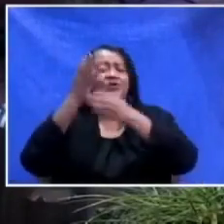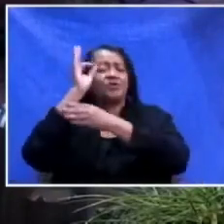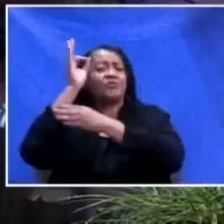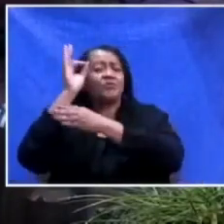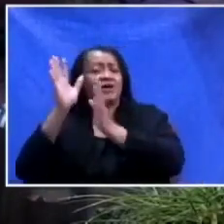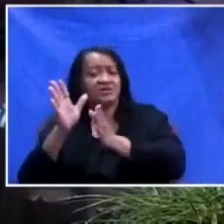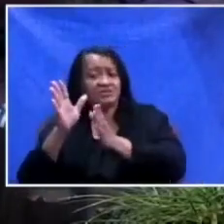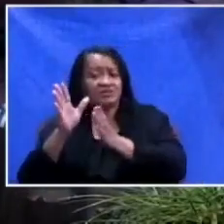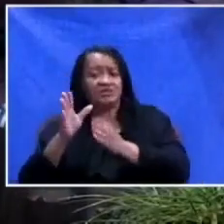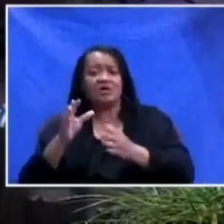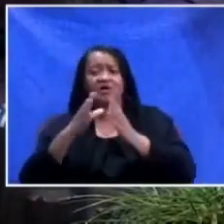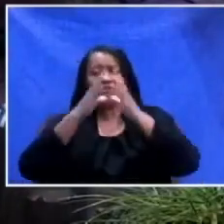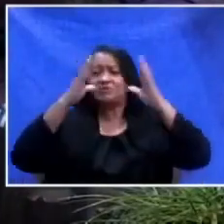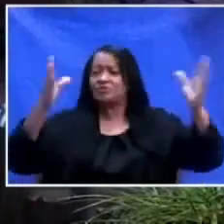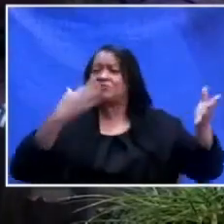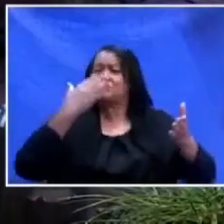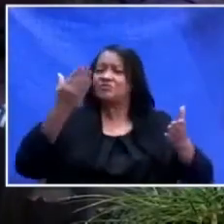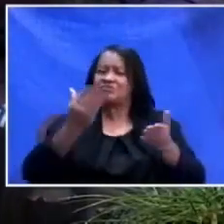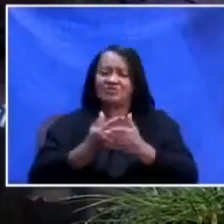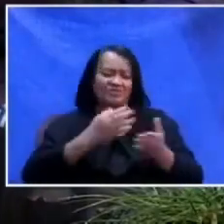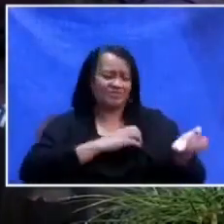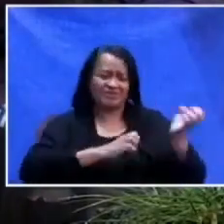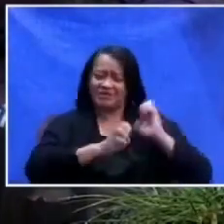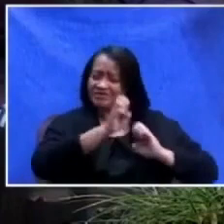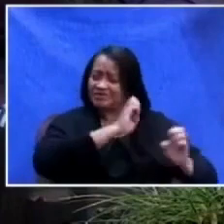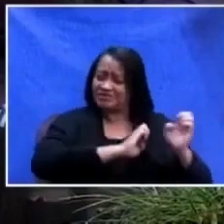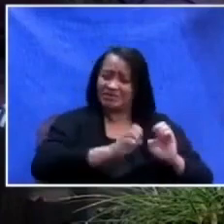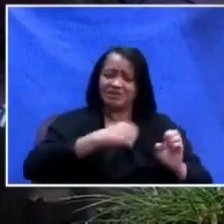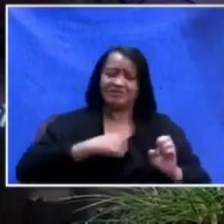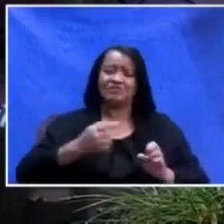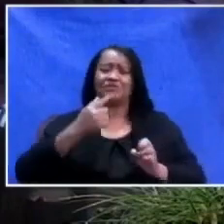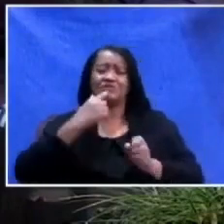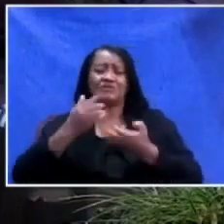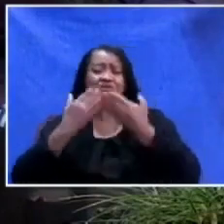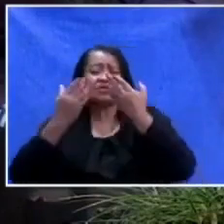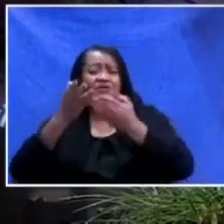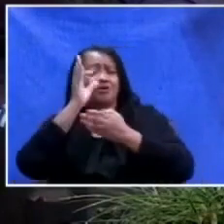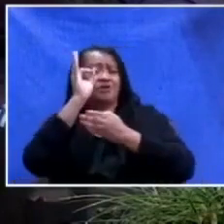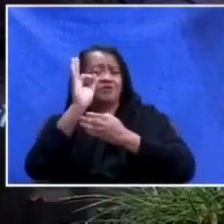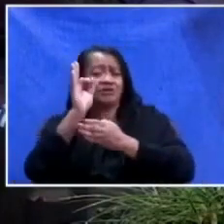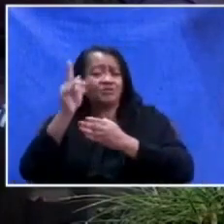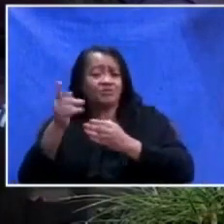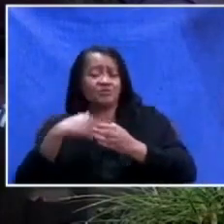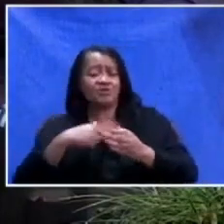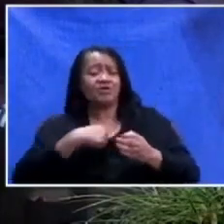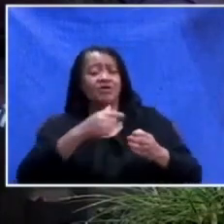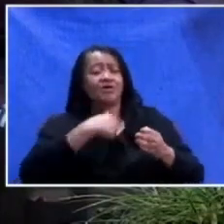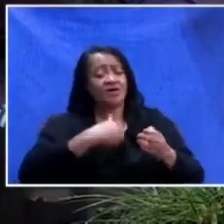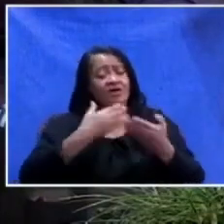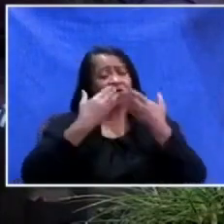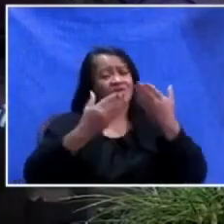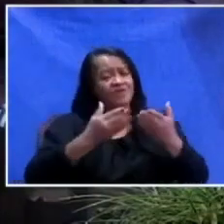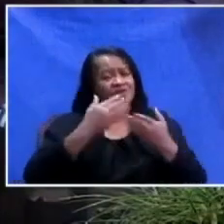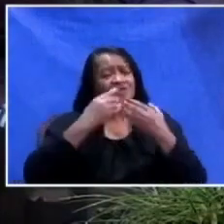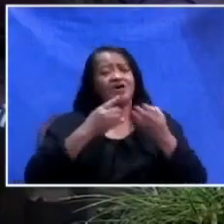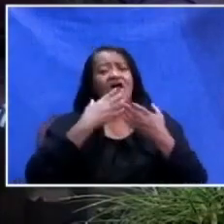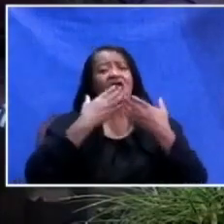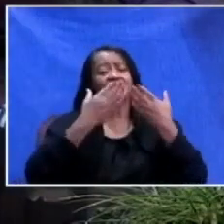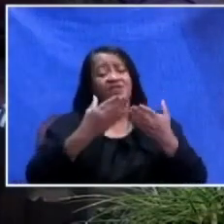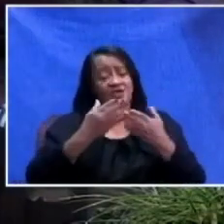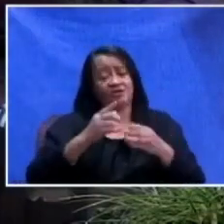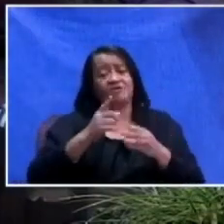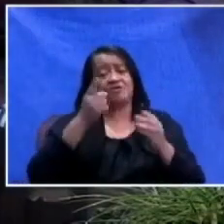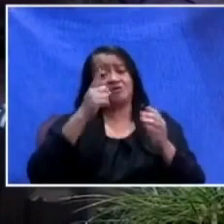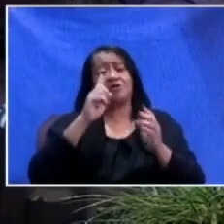much. I get emotional, so I'm just going to say thank you. But I thank you, Sister Barnetta Cosby, First